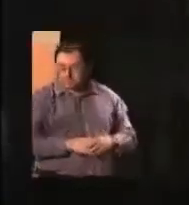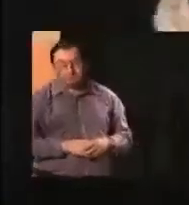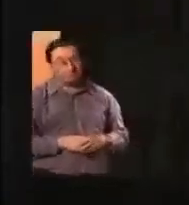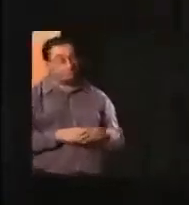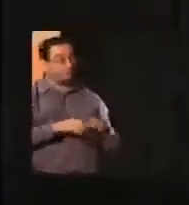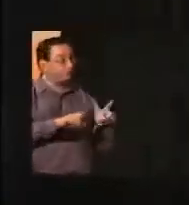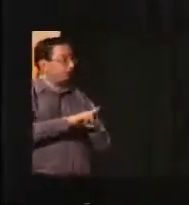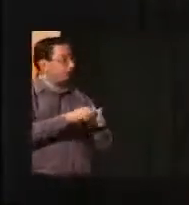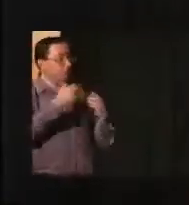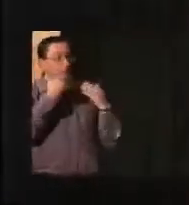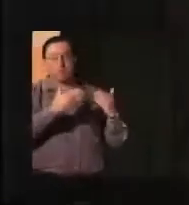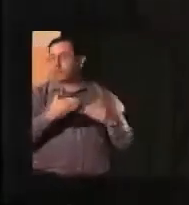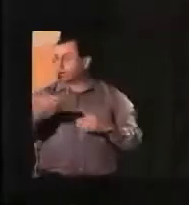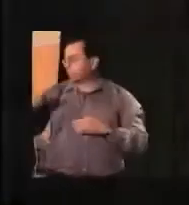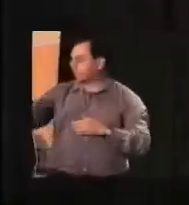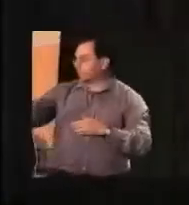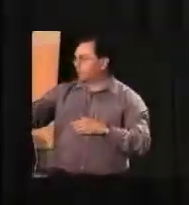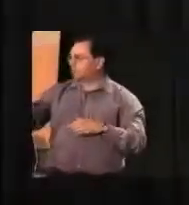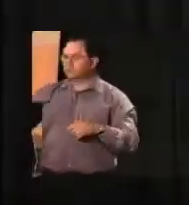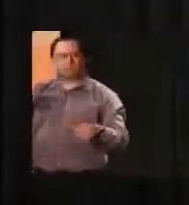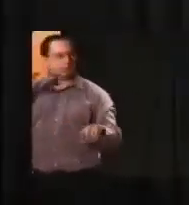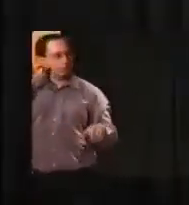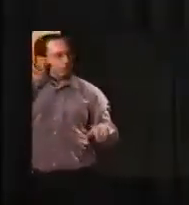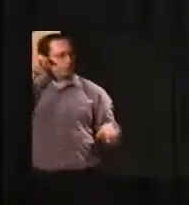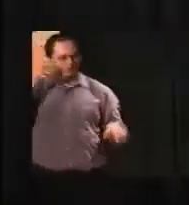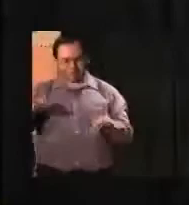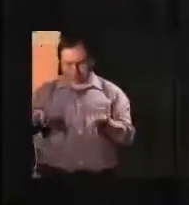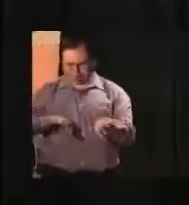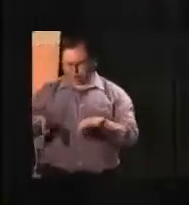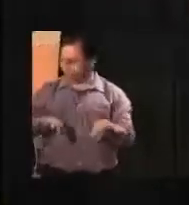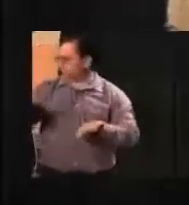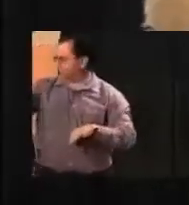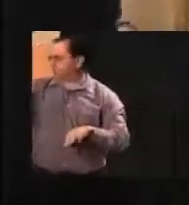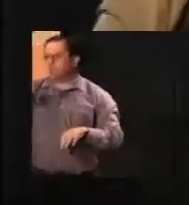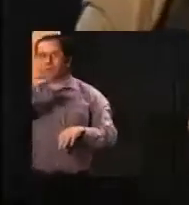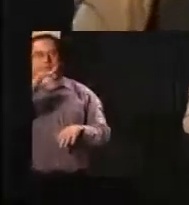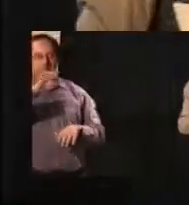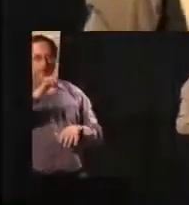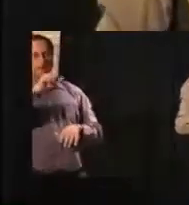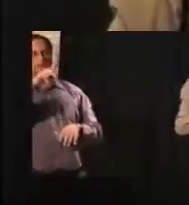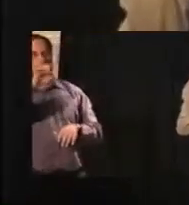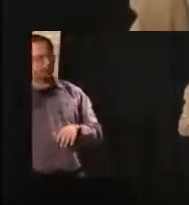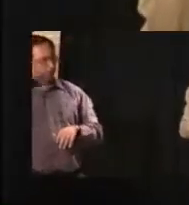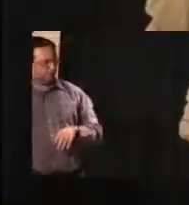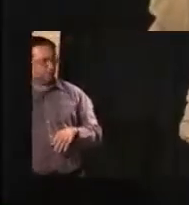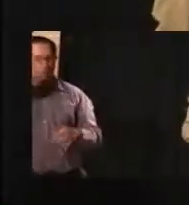Thank you to our audio men, Mike Graham from Ryerson Media Services and Steve Hostin.